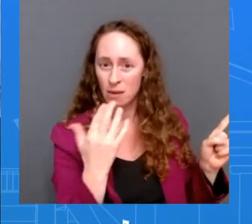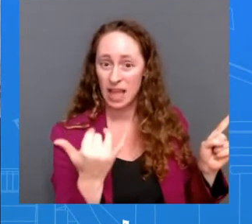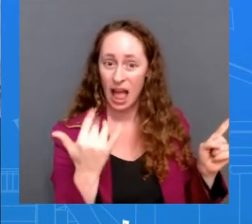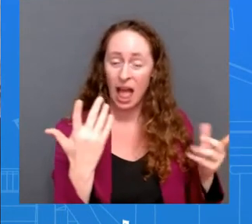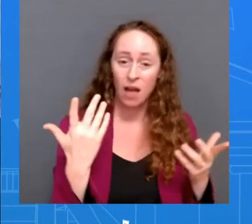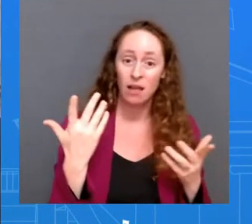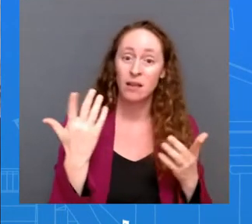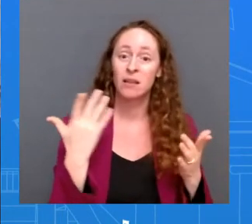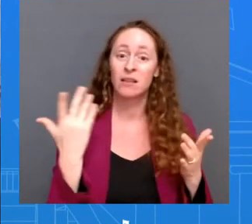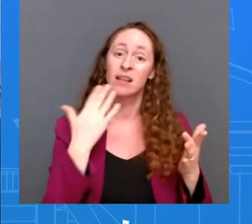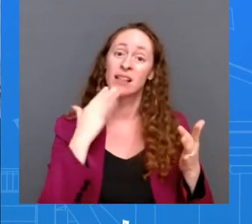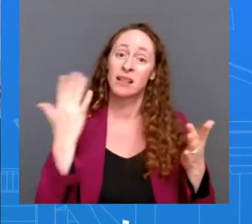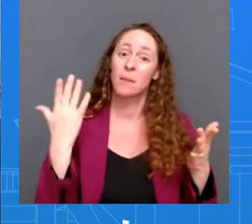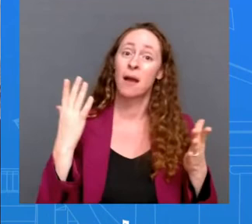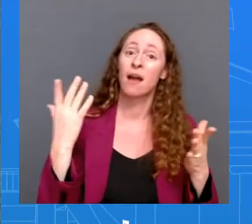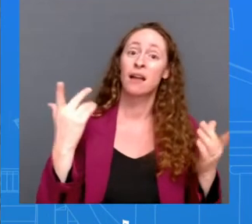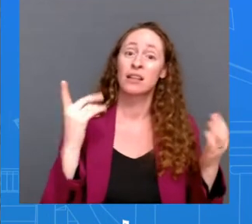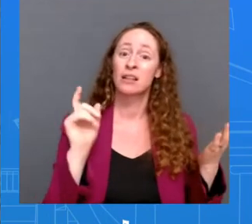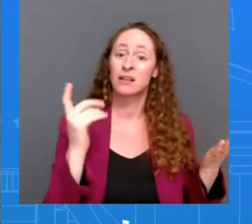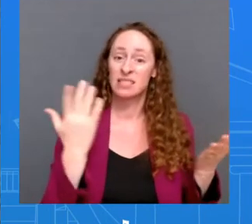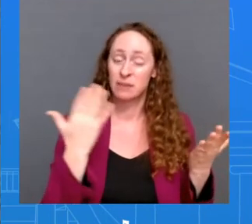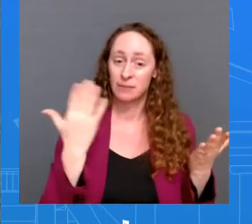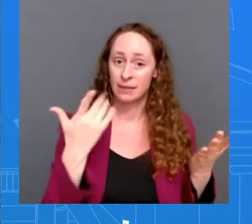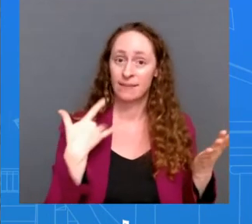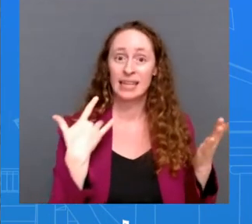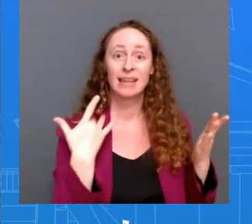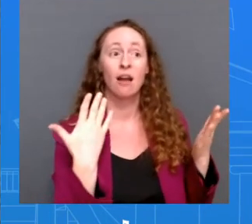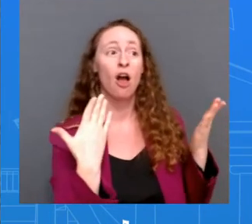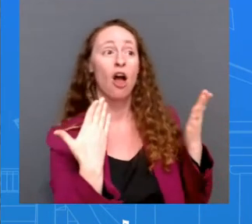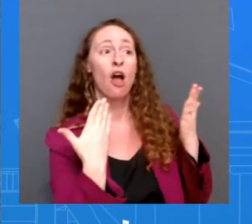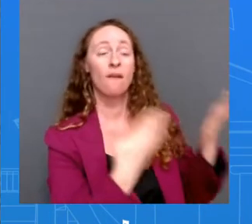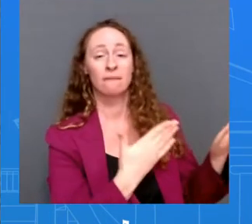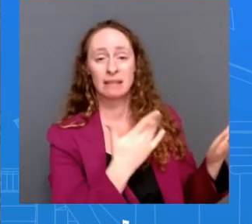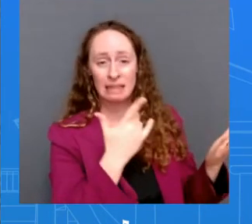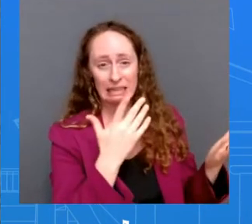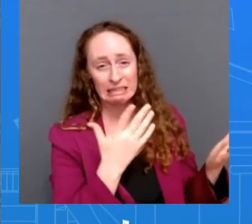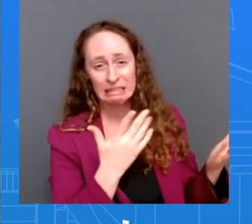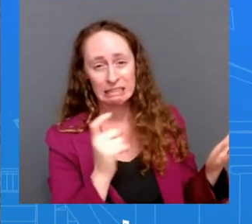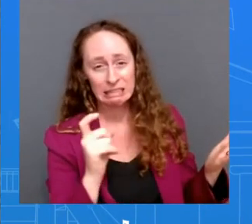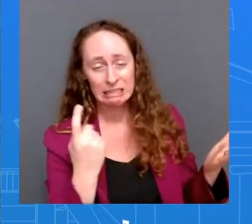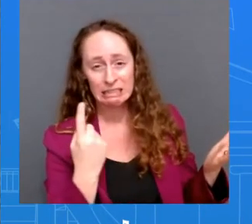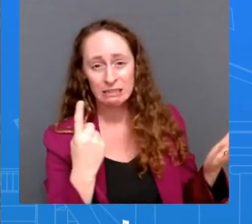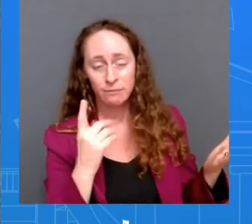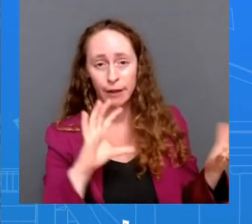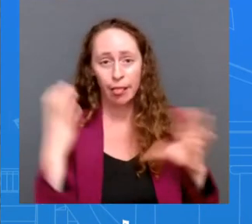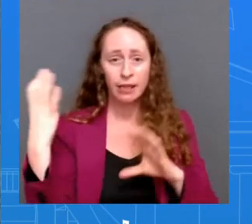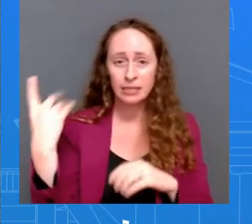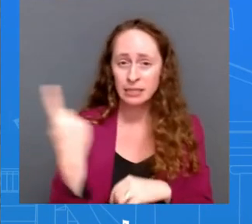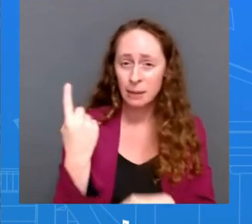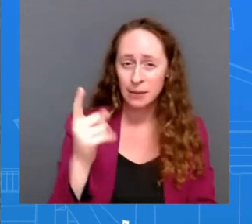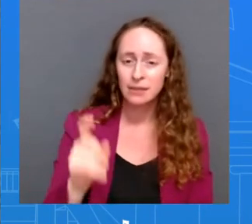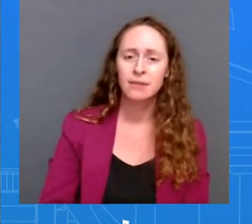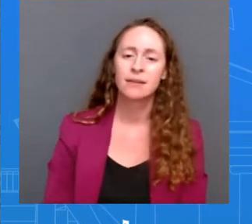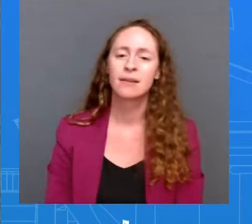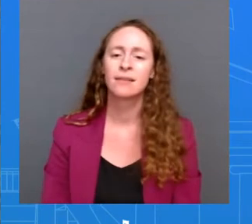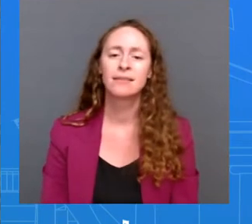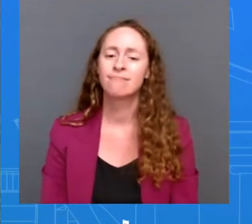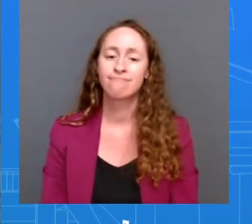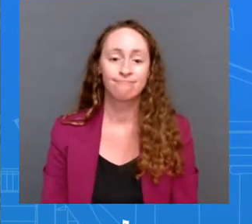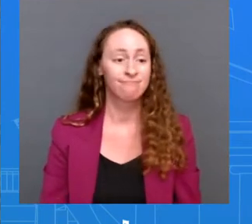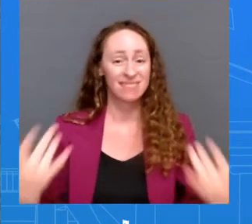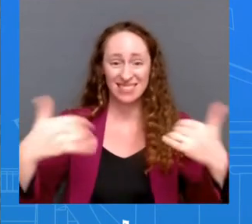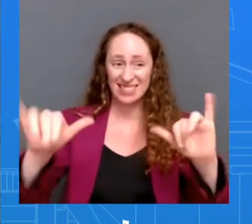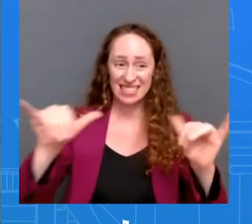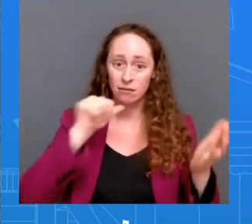outcome of that decision? Well, she's not home. Neither is Paul. So can we say